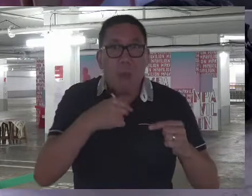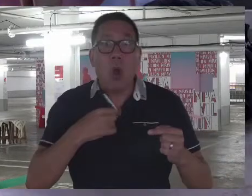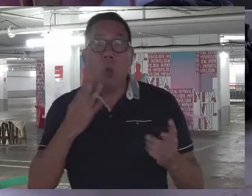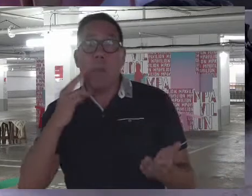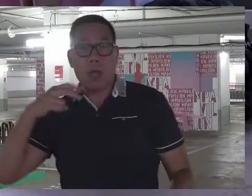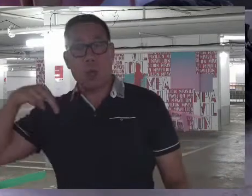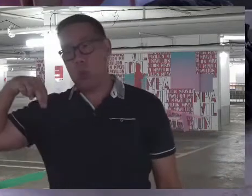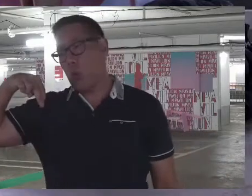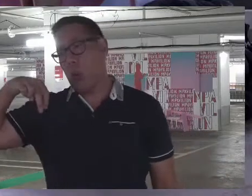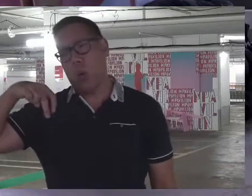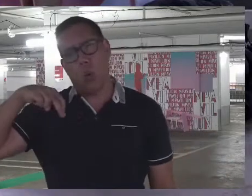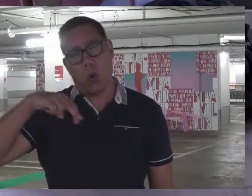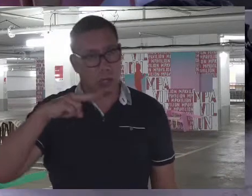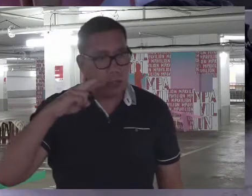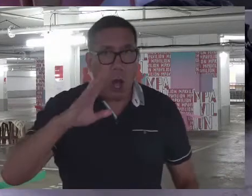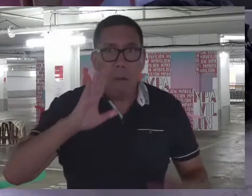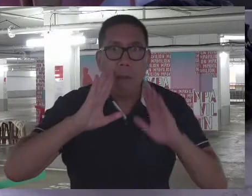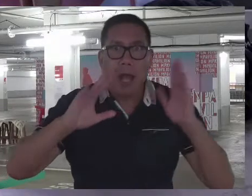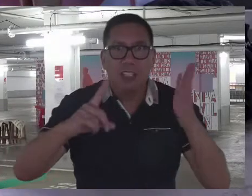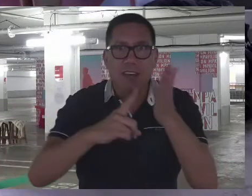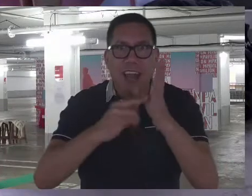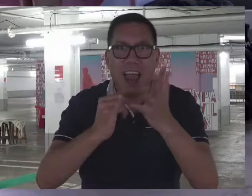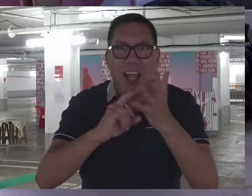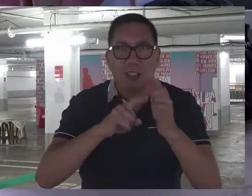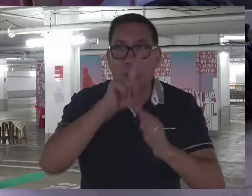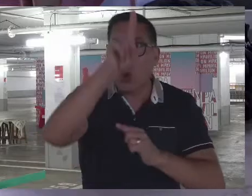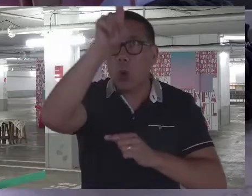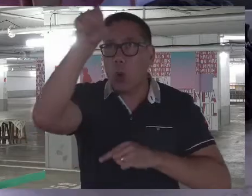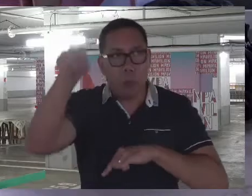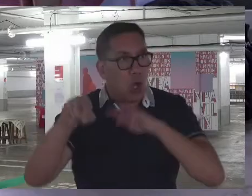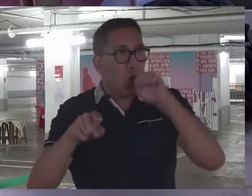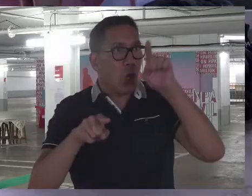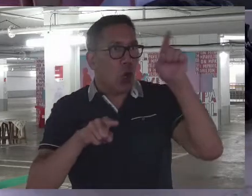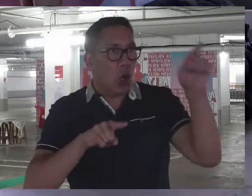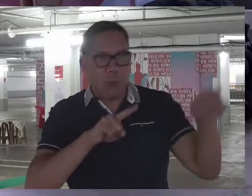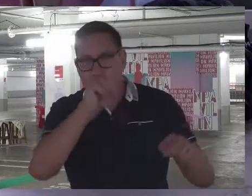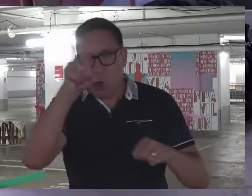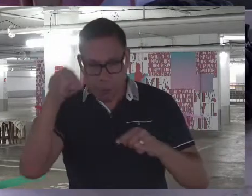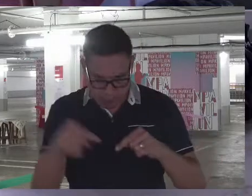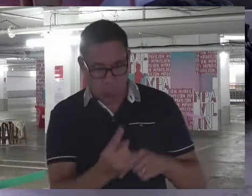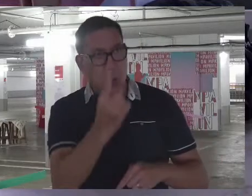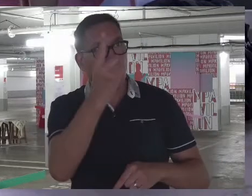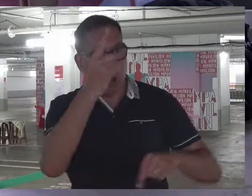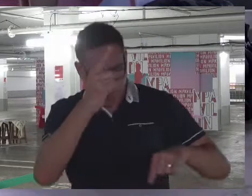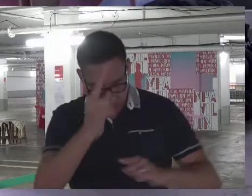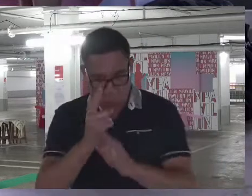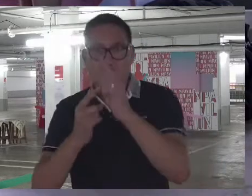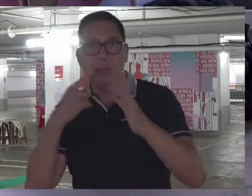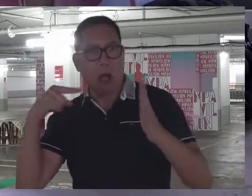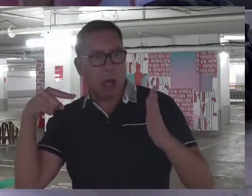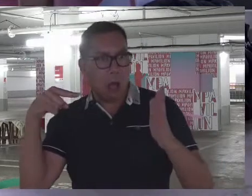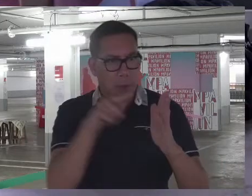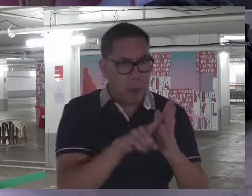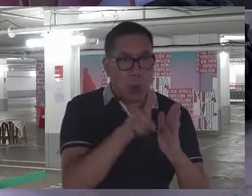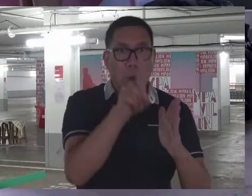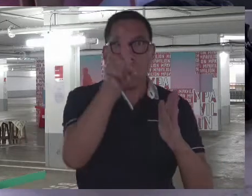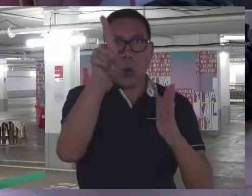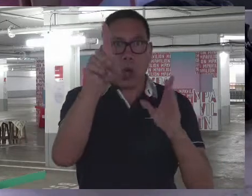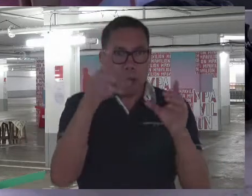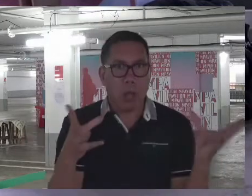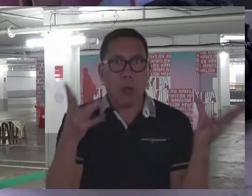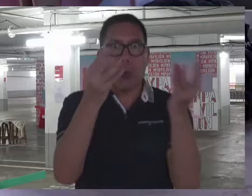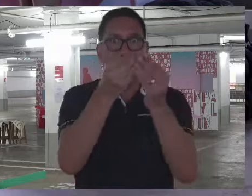amazing. Like, there's these lasers just bouncing around through all these dichroics and hitting one particular point, coming together,